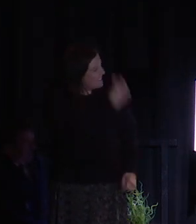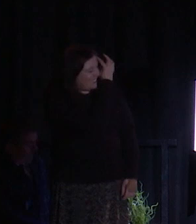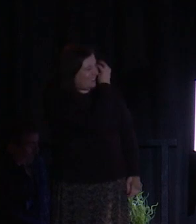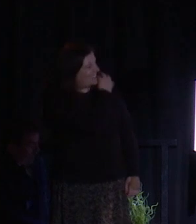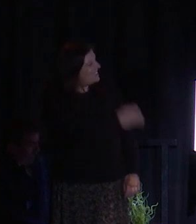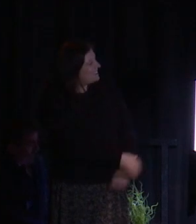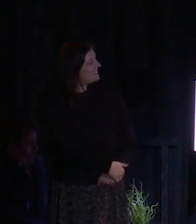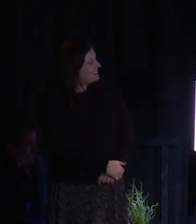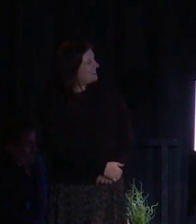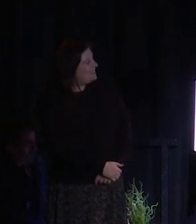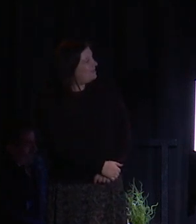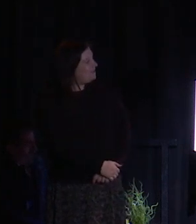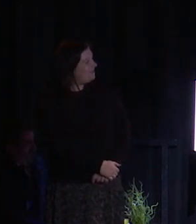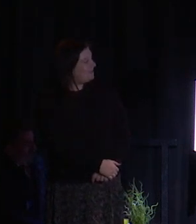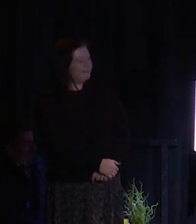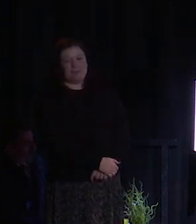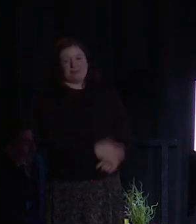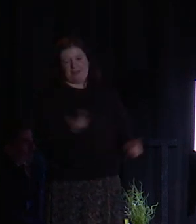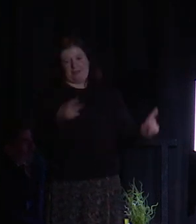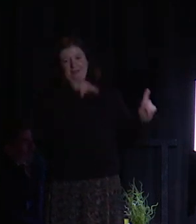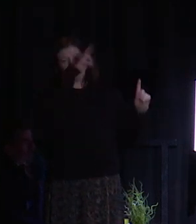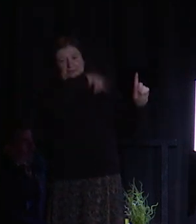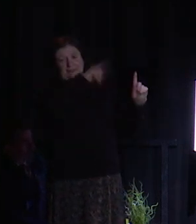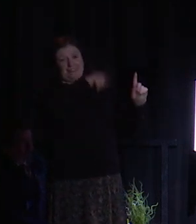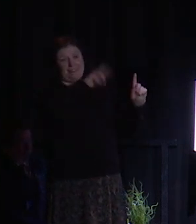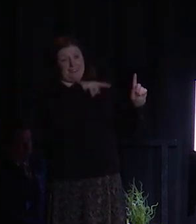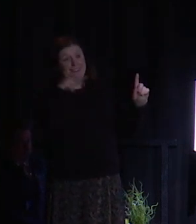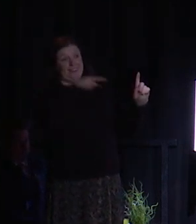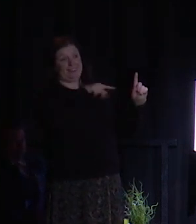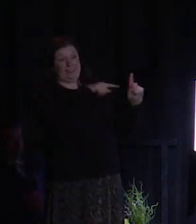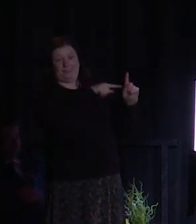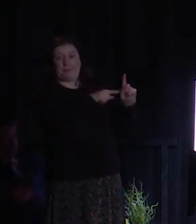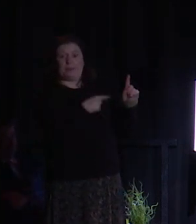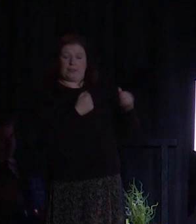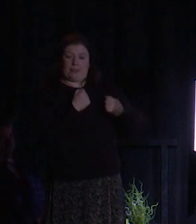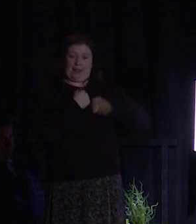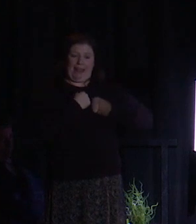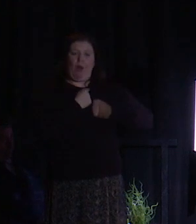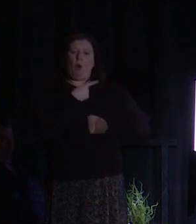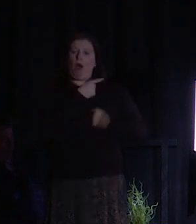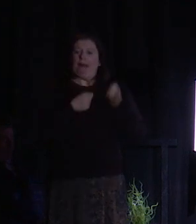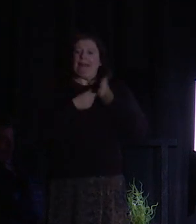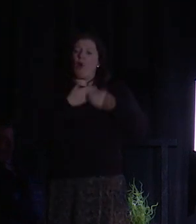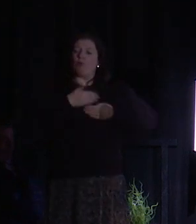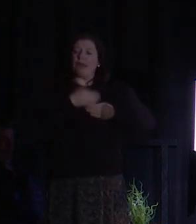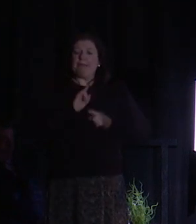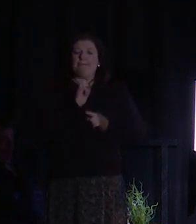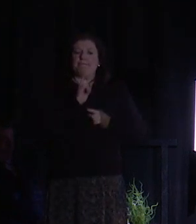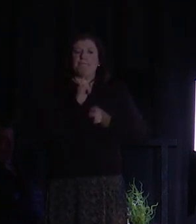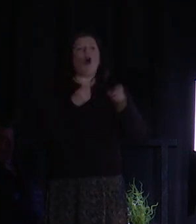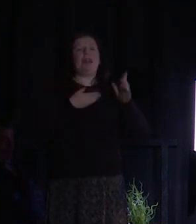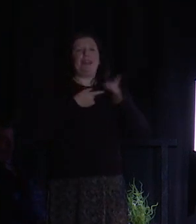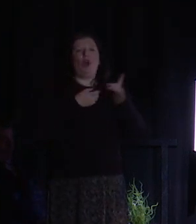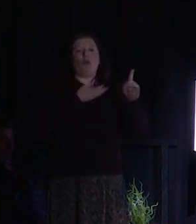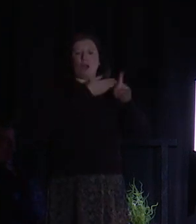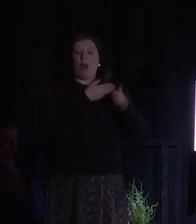So apart from the startling and unmissable visual spectacle, a key objective for our Howlers is to break down the barrier